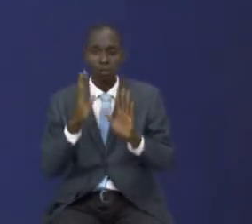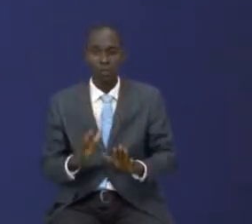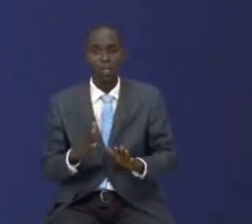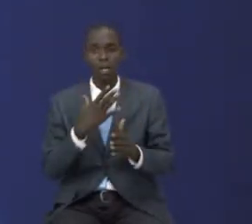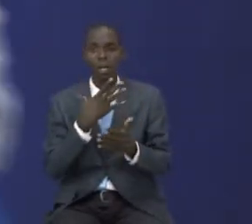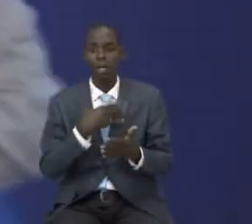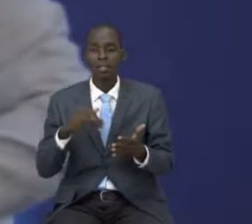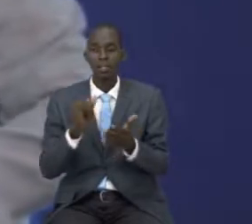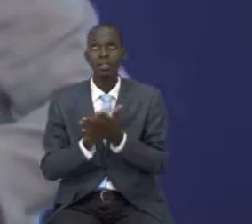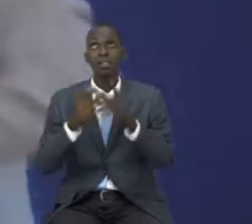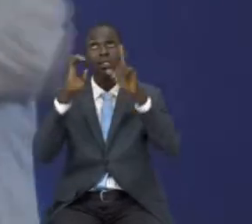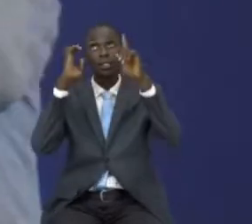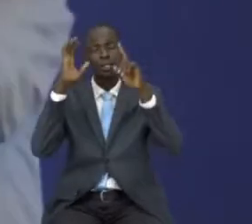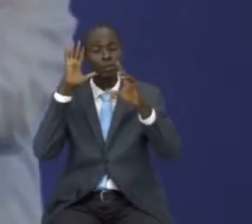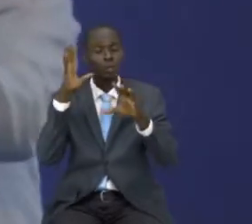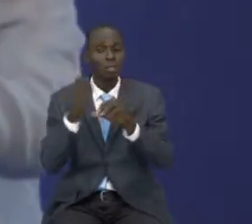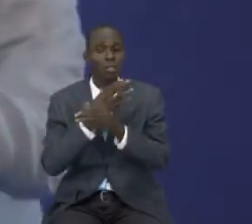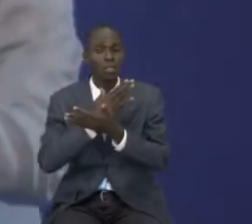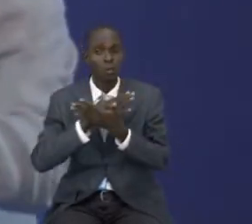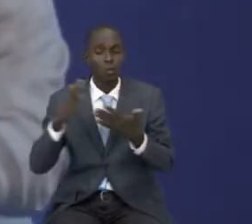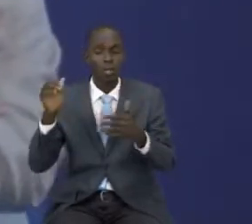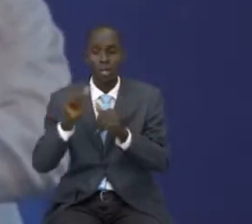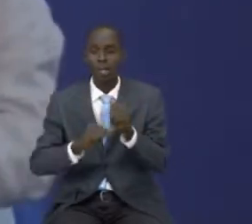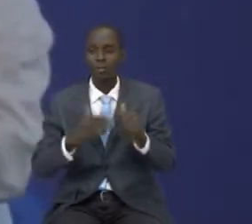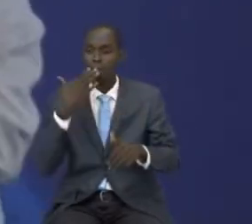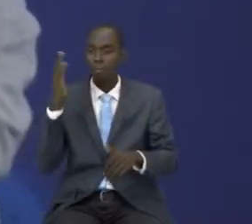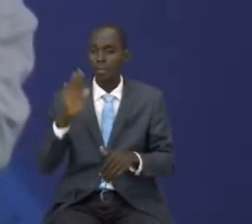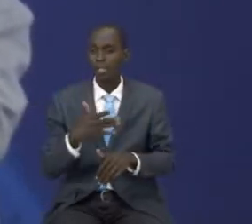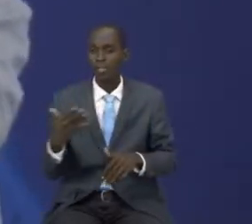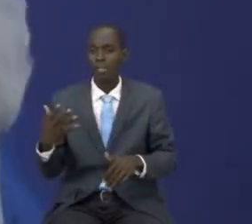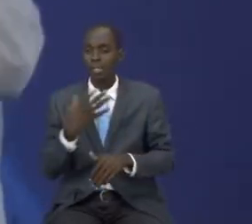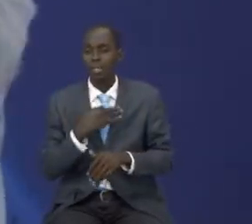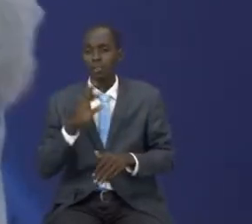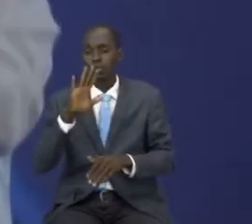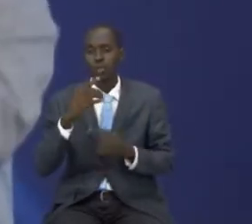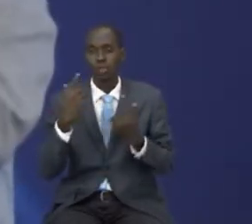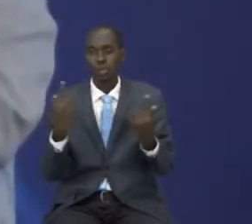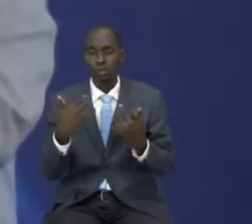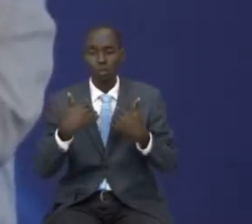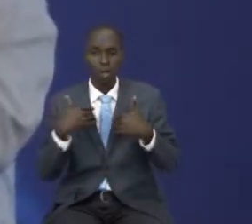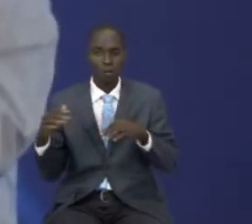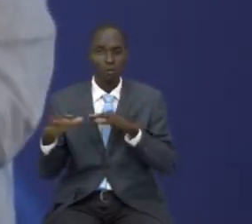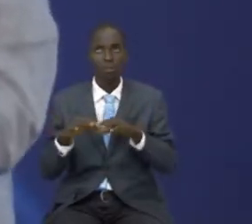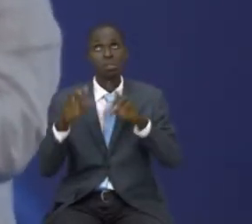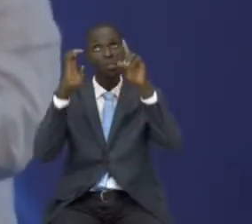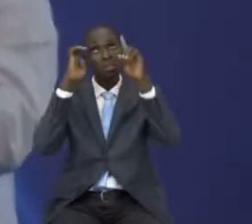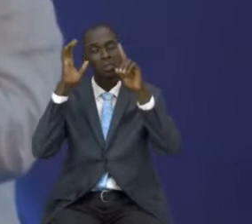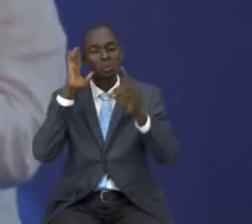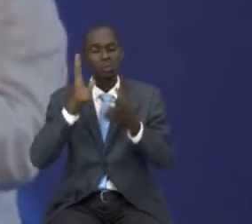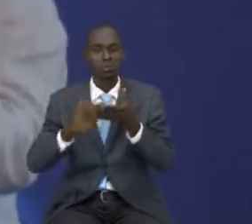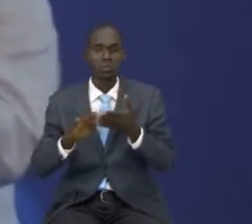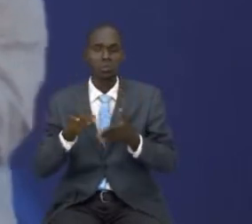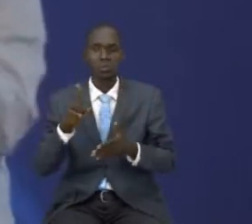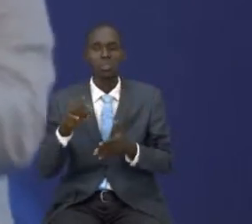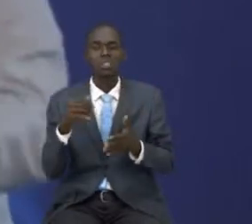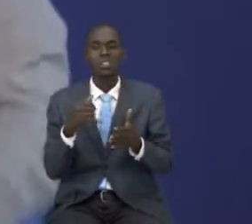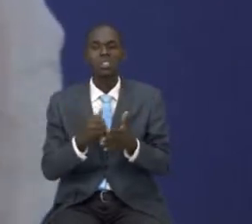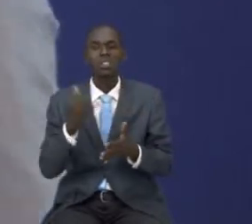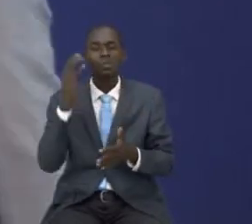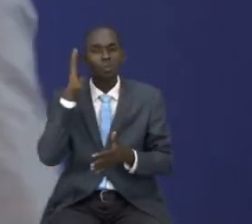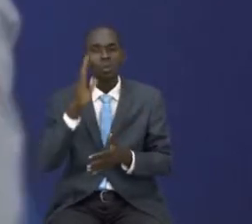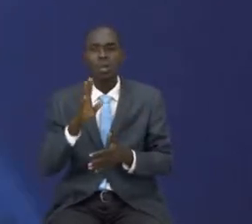every evil sin and your sin you have committed, he'll forgive you. It will be